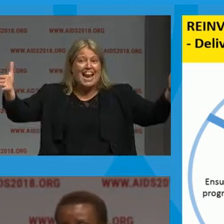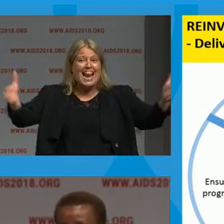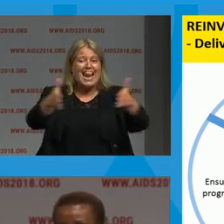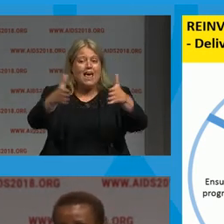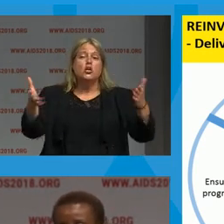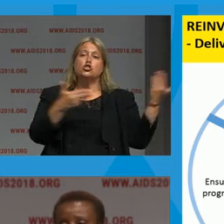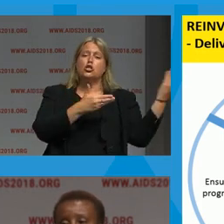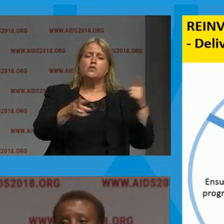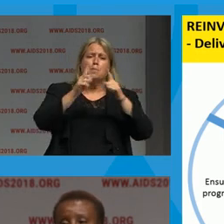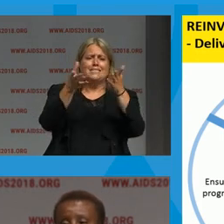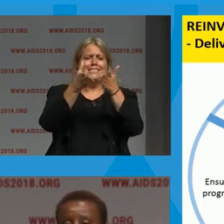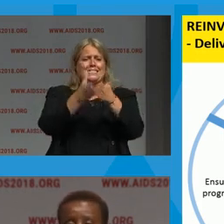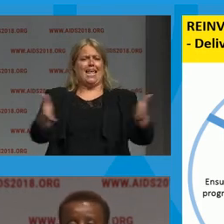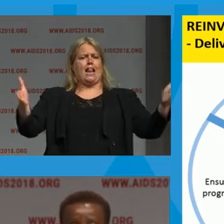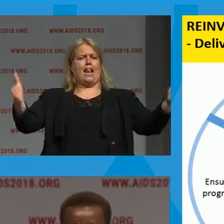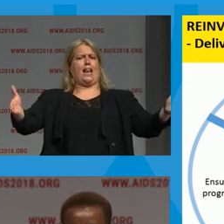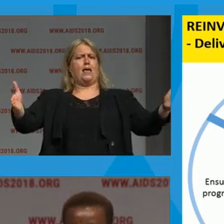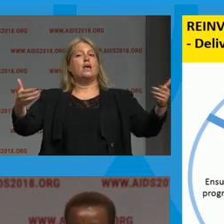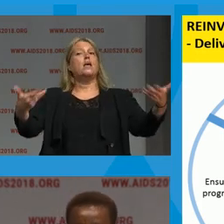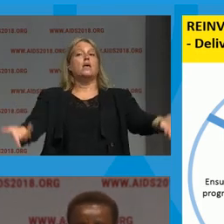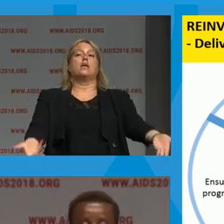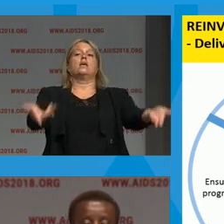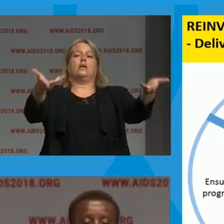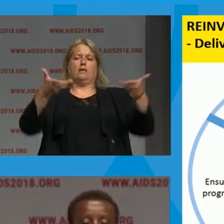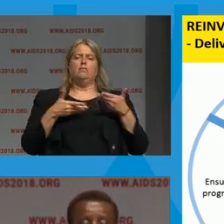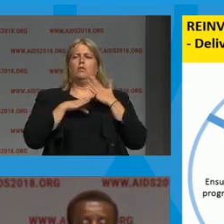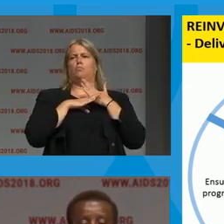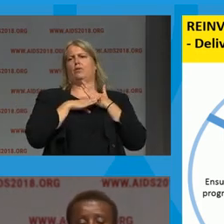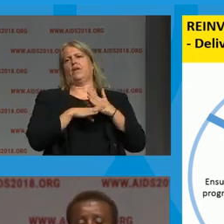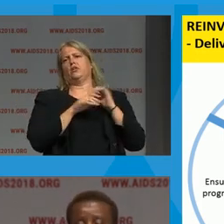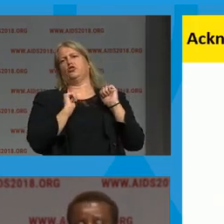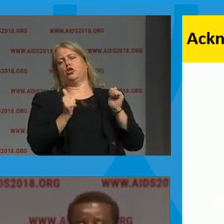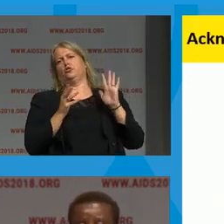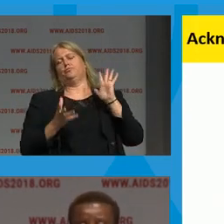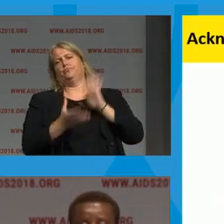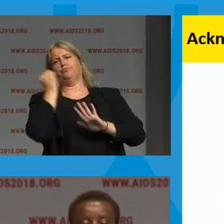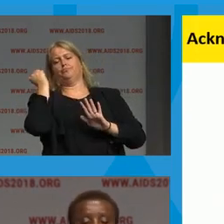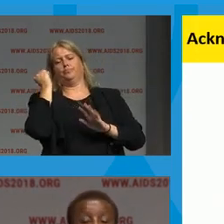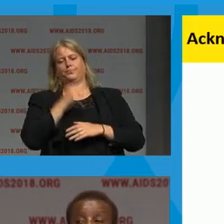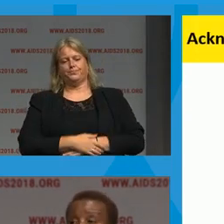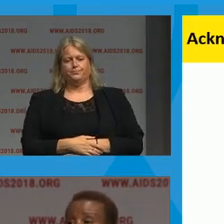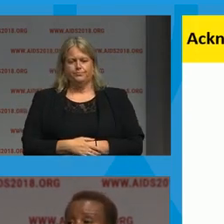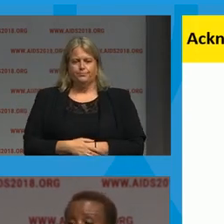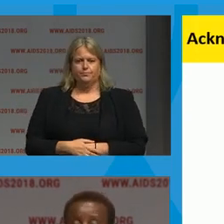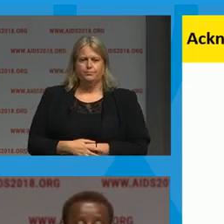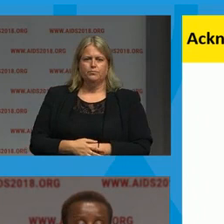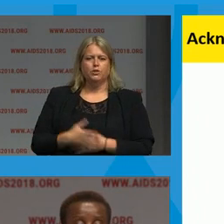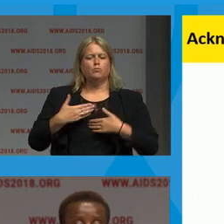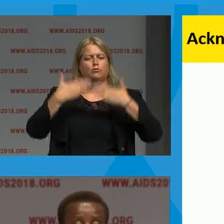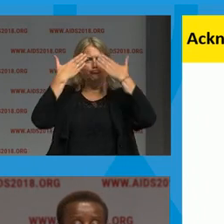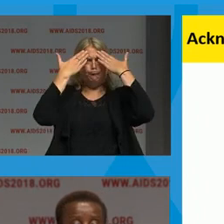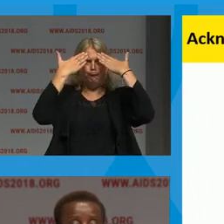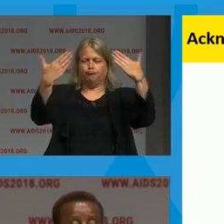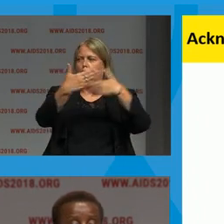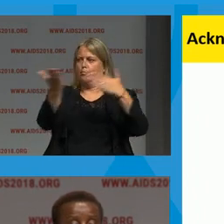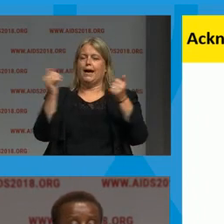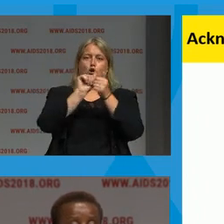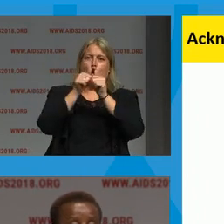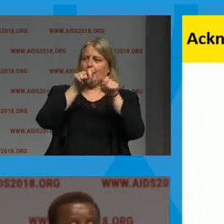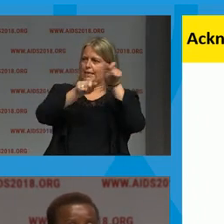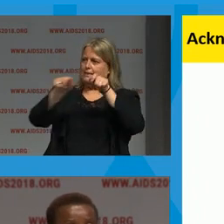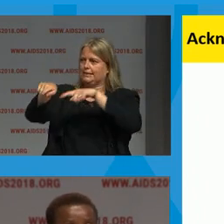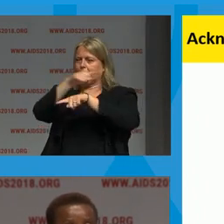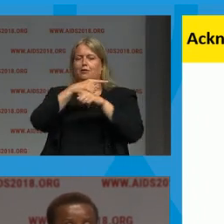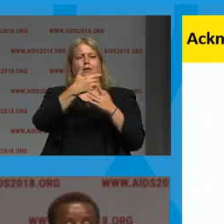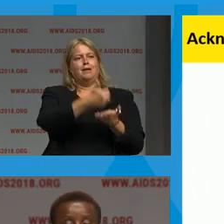Services at scale is what will give us the prevention that we need. I want to acknowledge my colleagues who helped me put